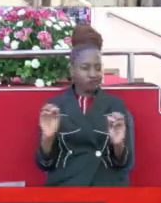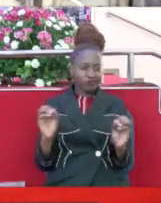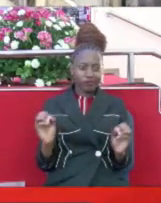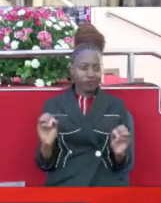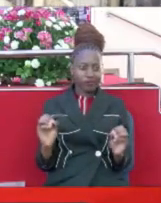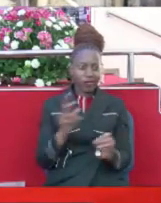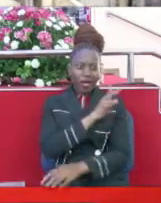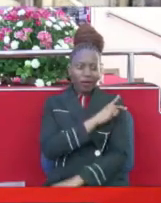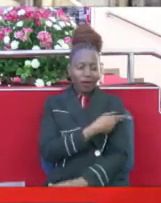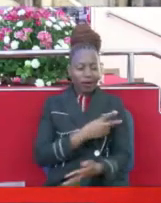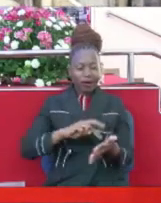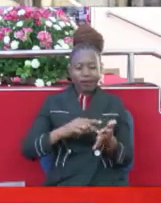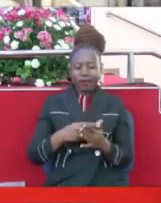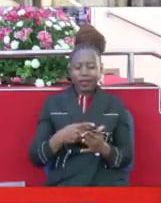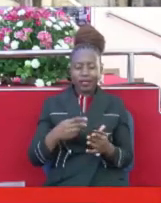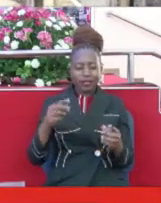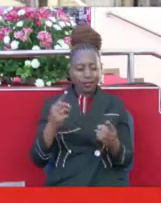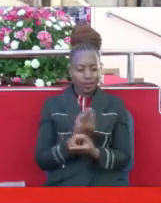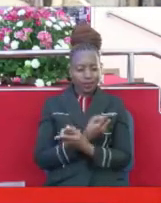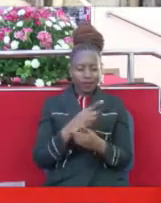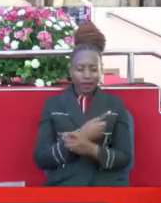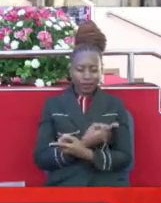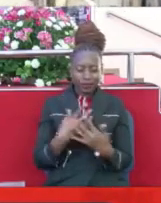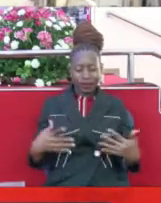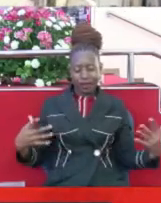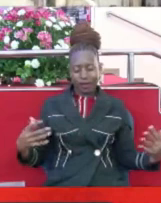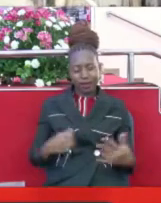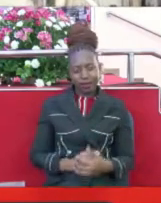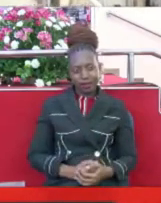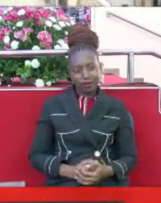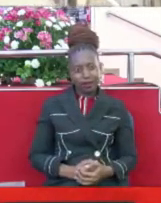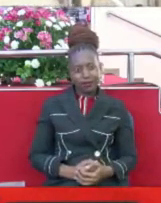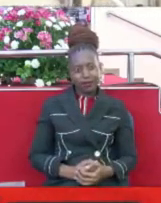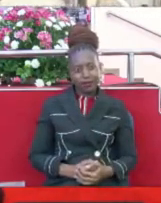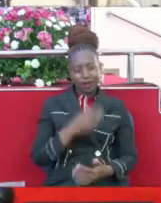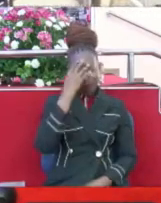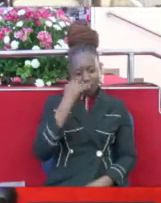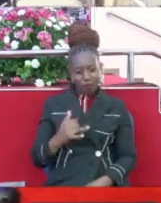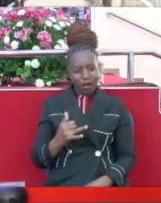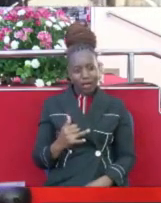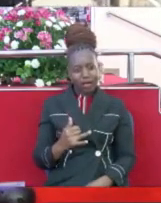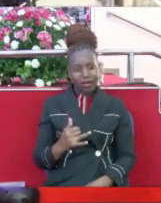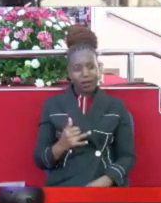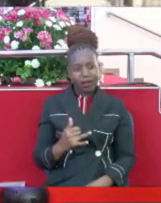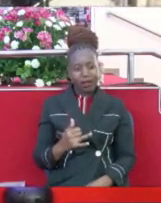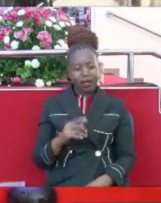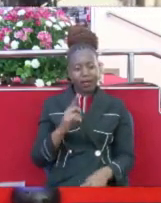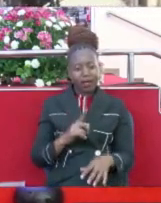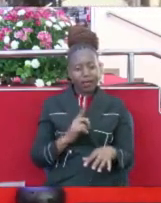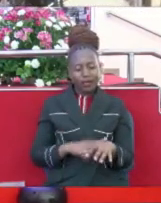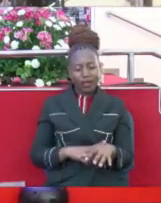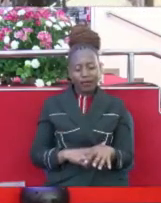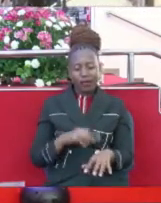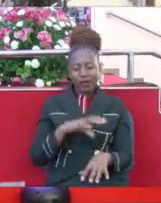Because what will it profit you when you get all those